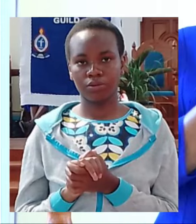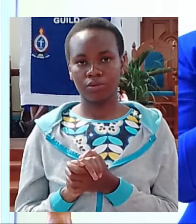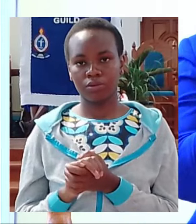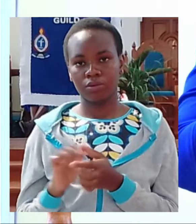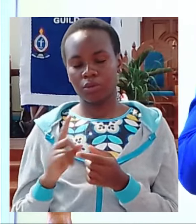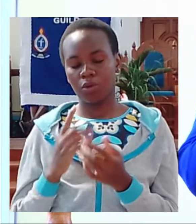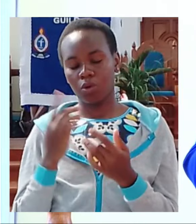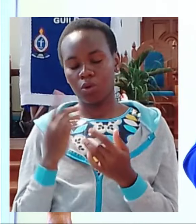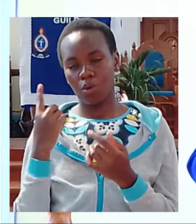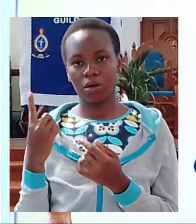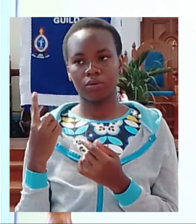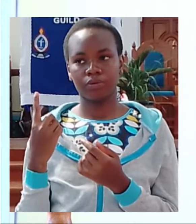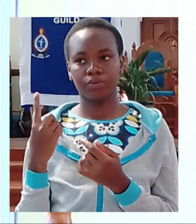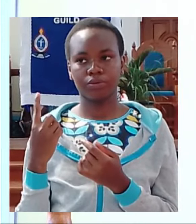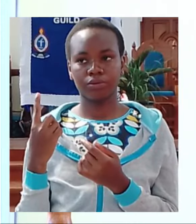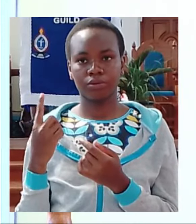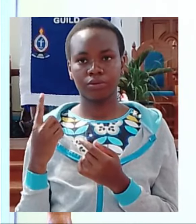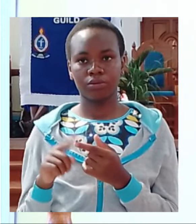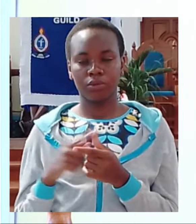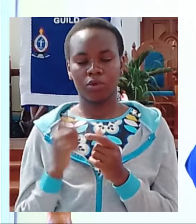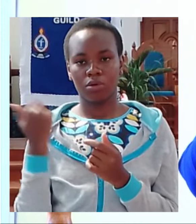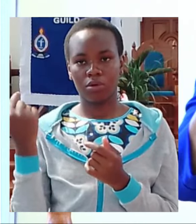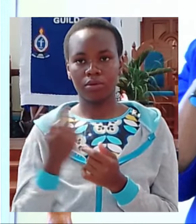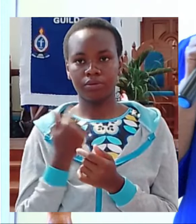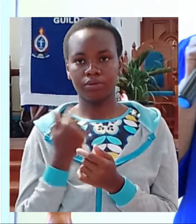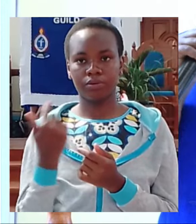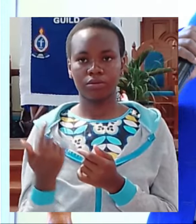is one that can only